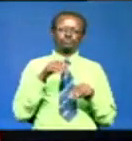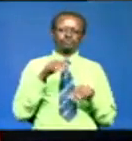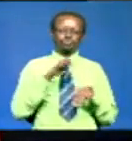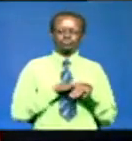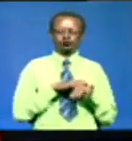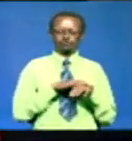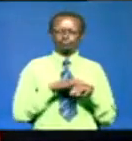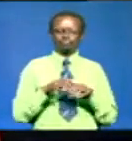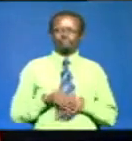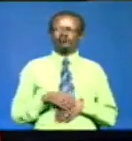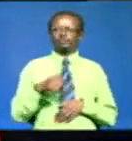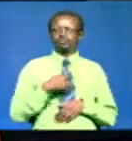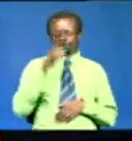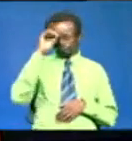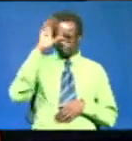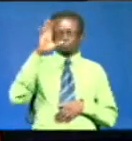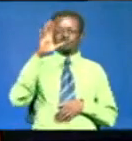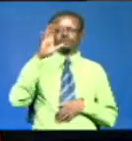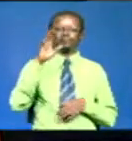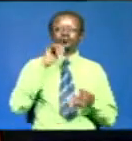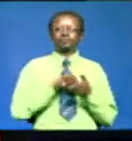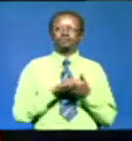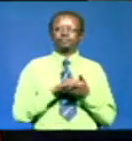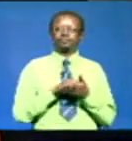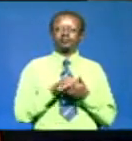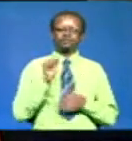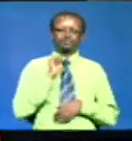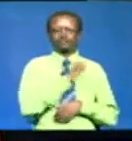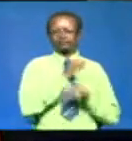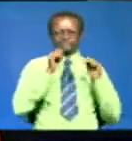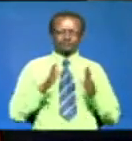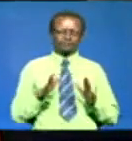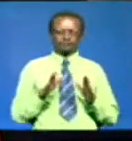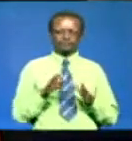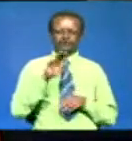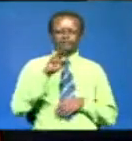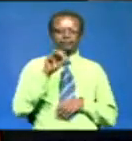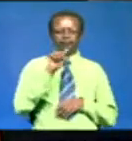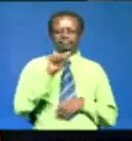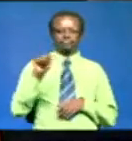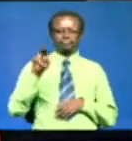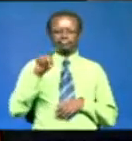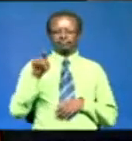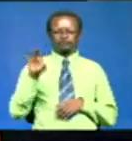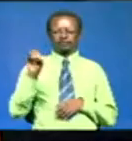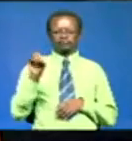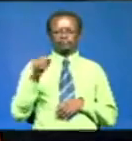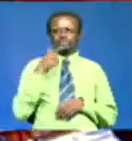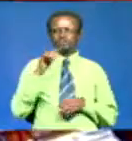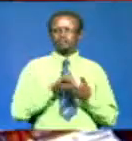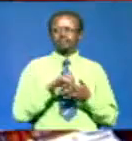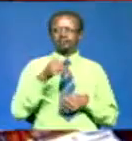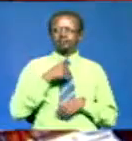my learned friend Senator Maanzo, who is a lawyer of repute, can allege in this house that they are bad and good lawyers. Thank